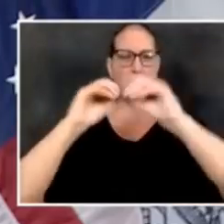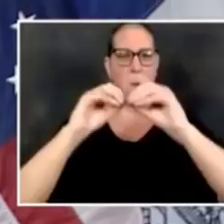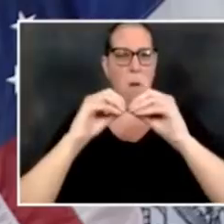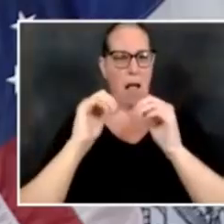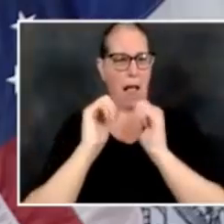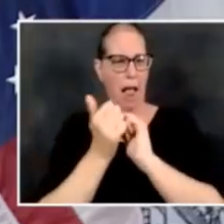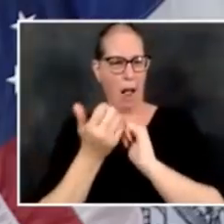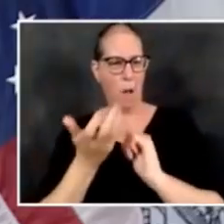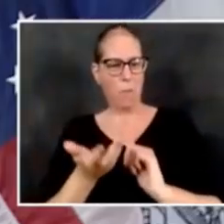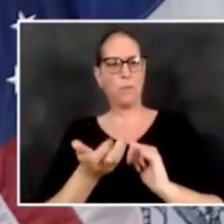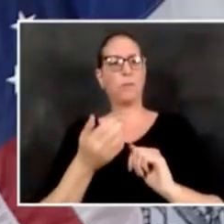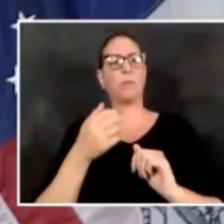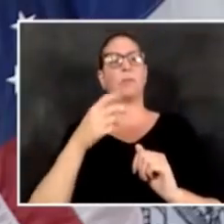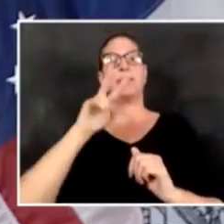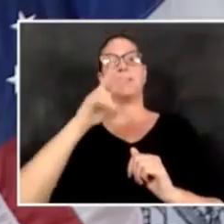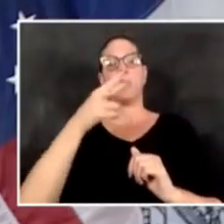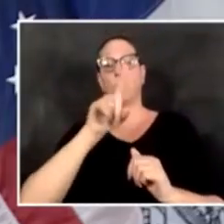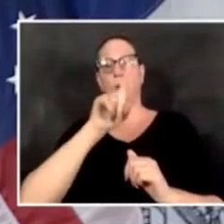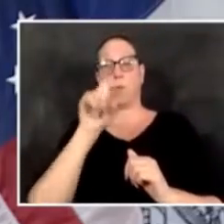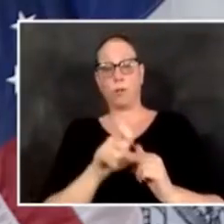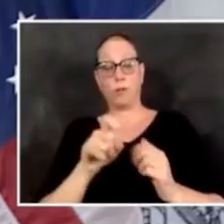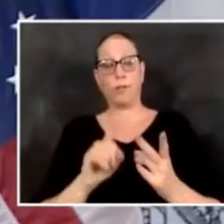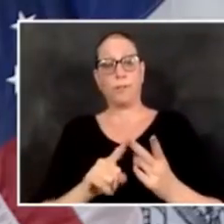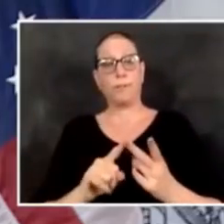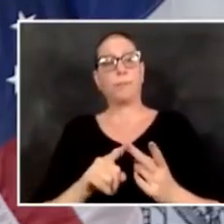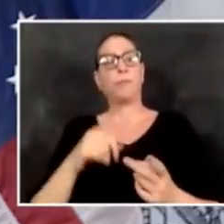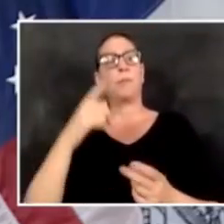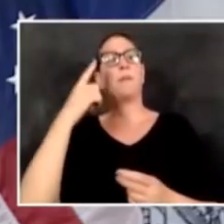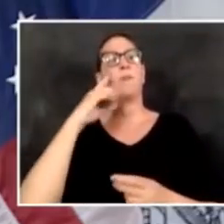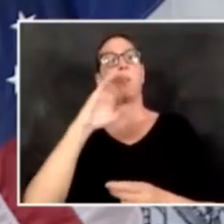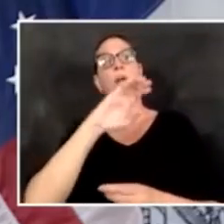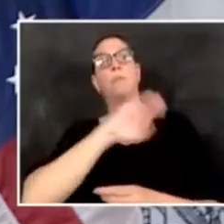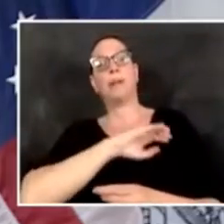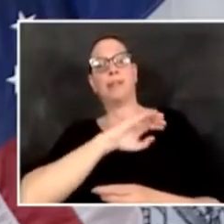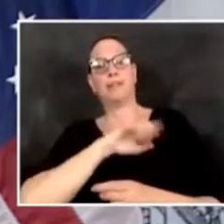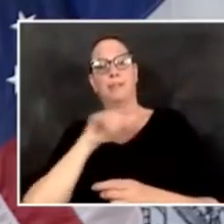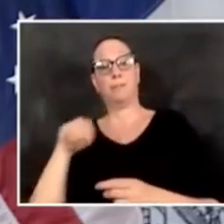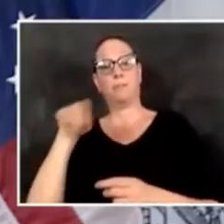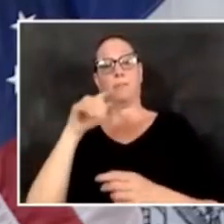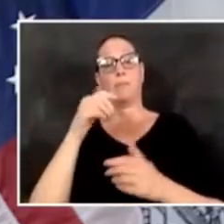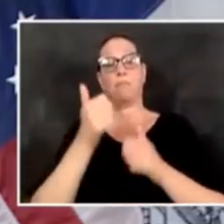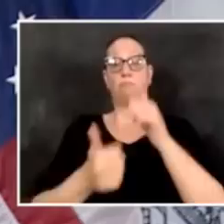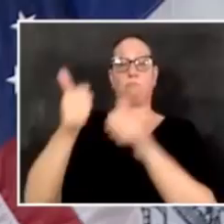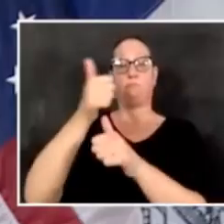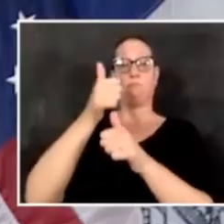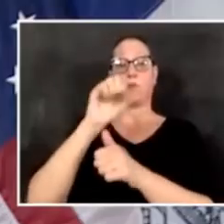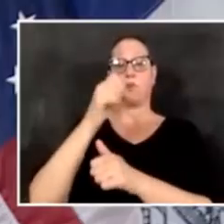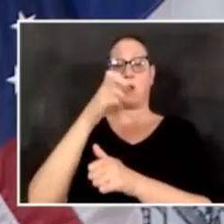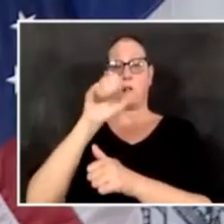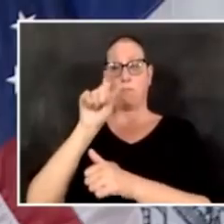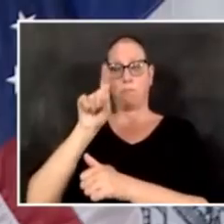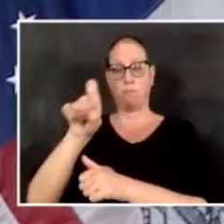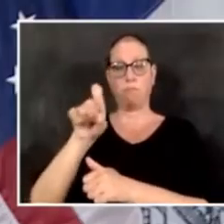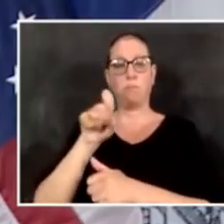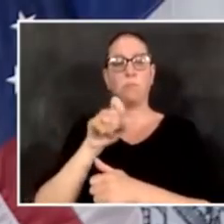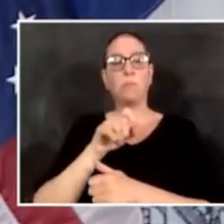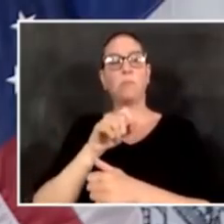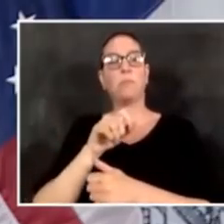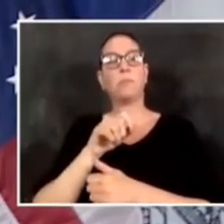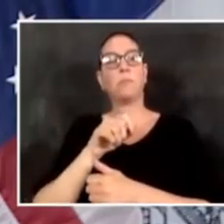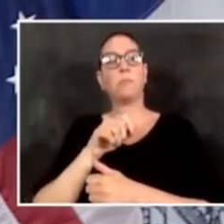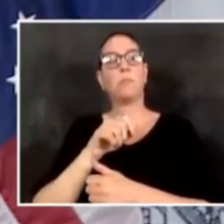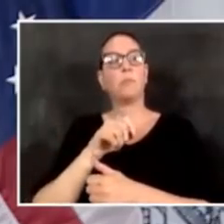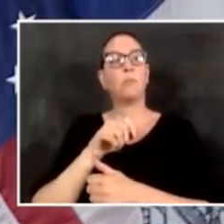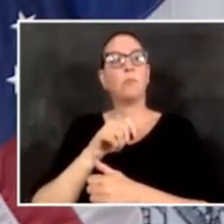data on social distancing enforcement. We've asked the NYPD as well for this multiple times. Does the NYPD have